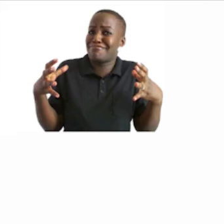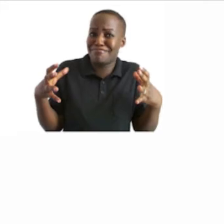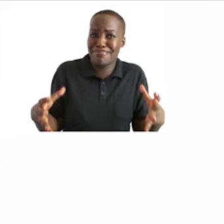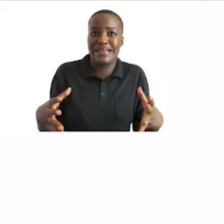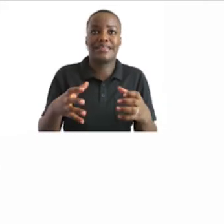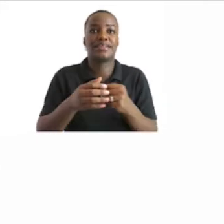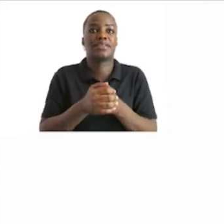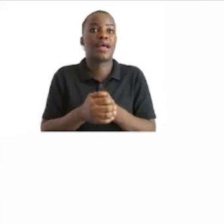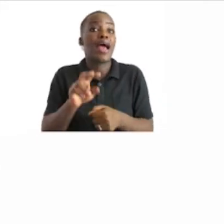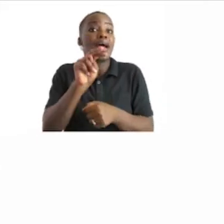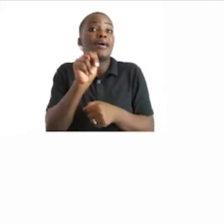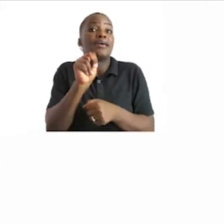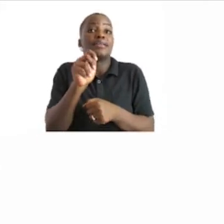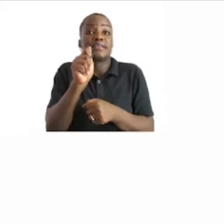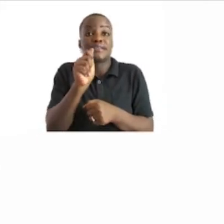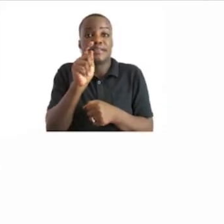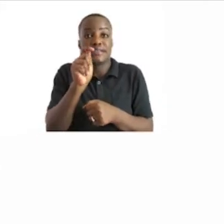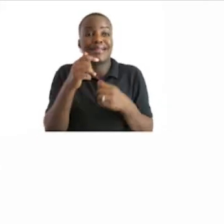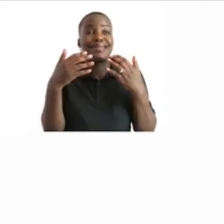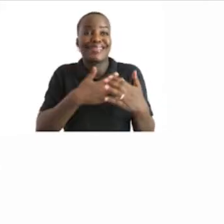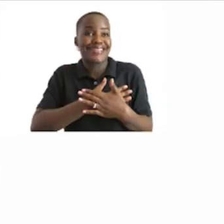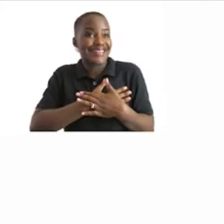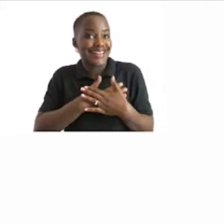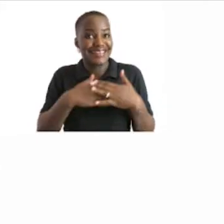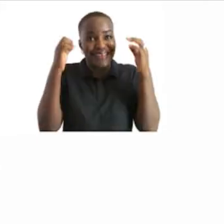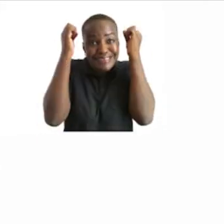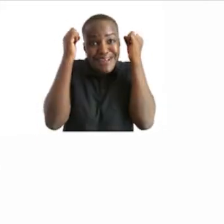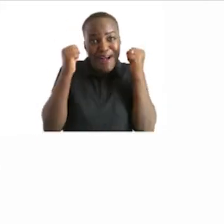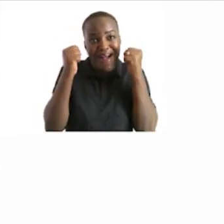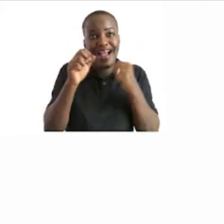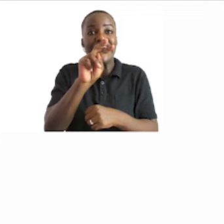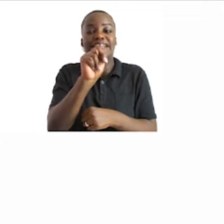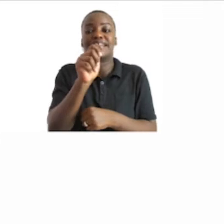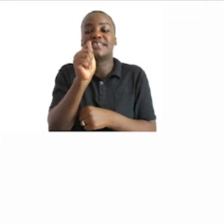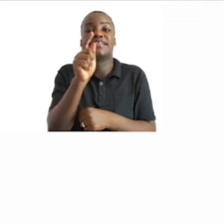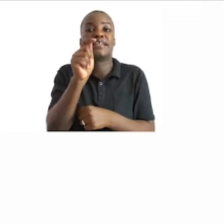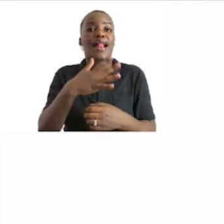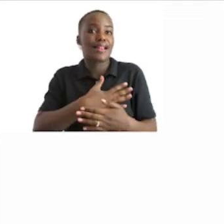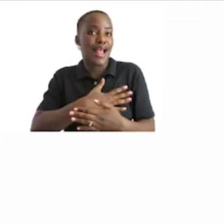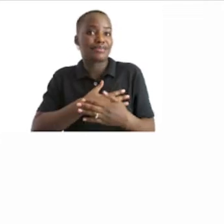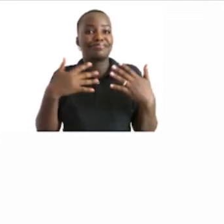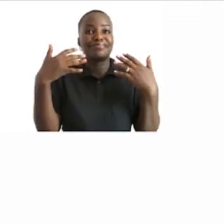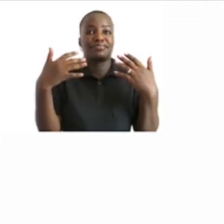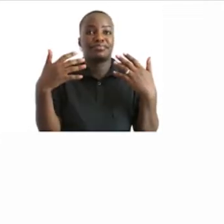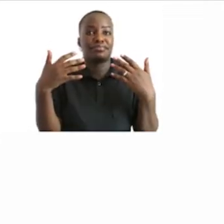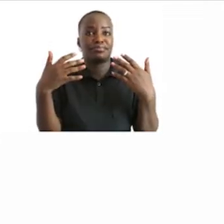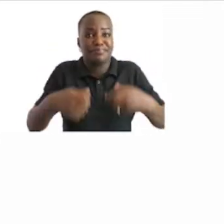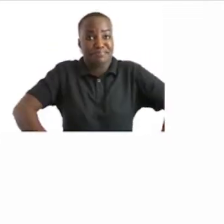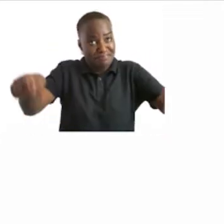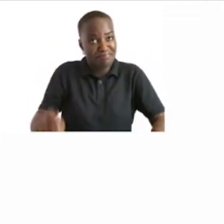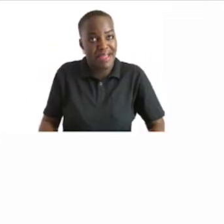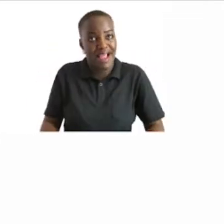big mat. Nat likes the hat. Nat likes the